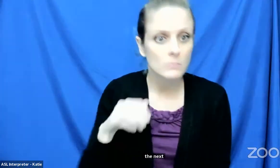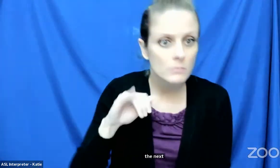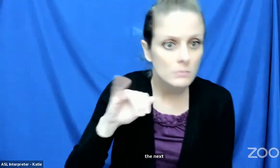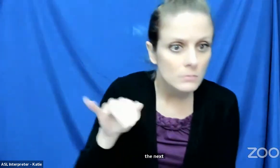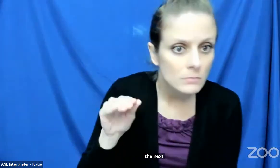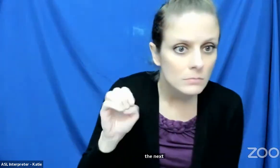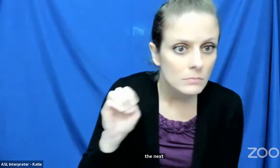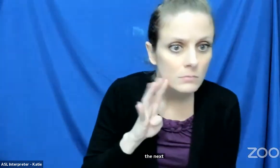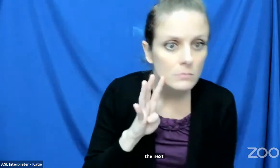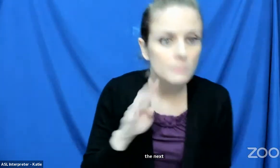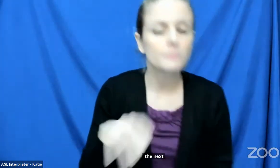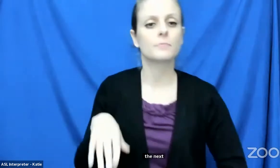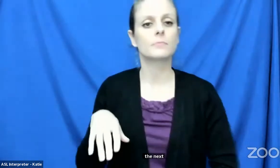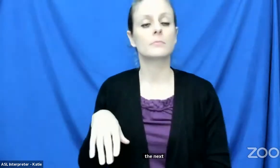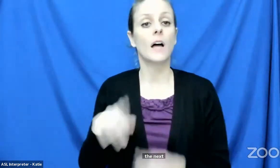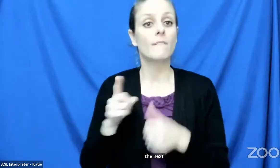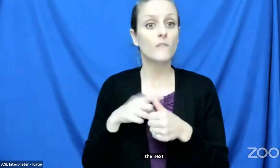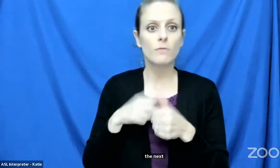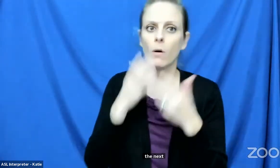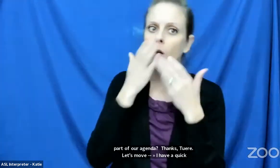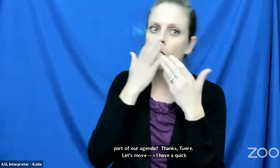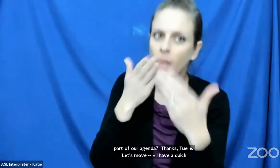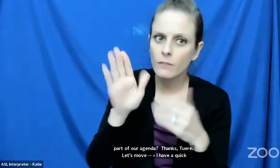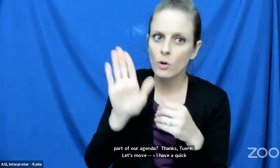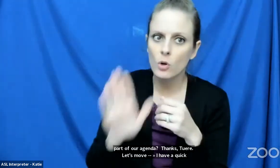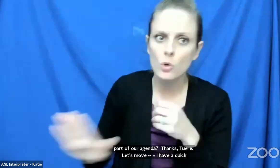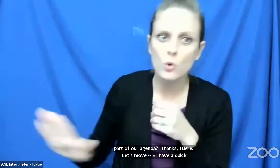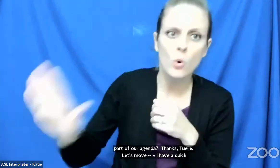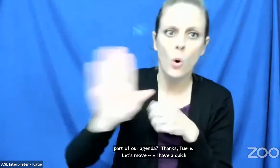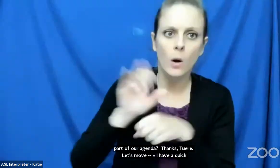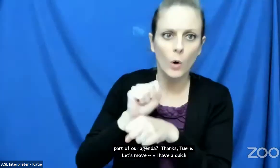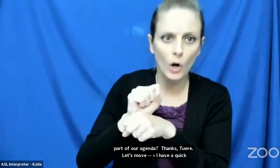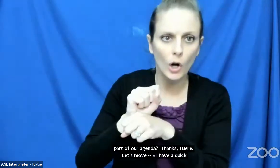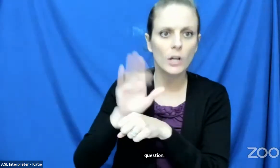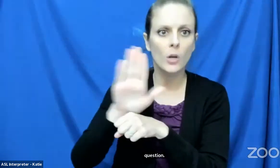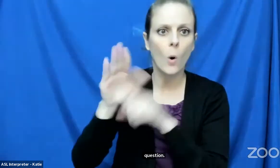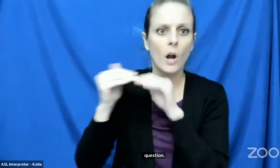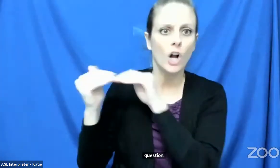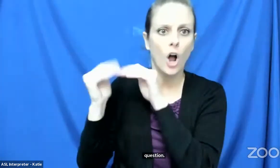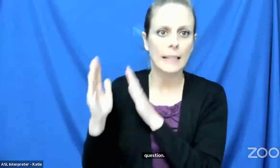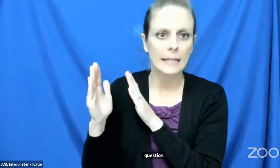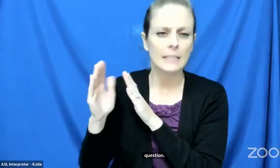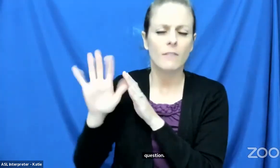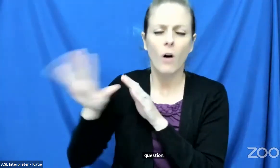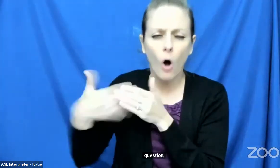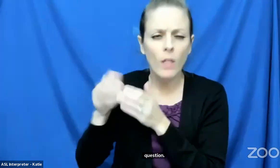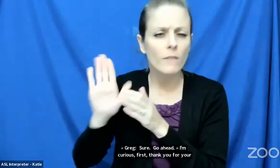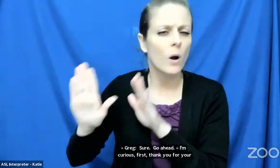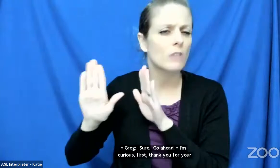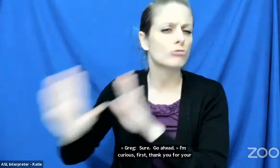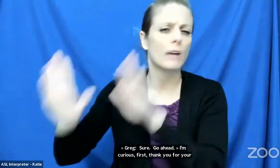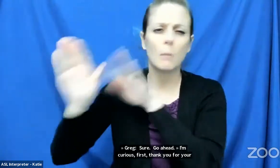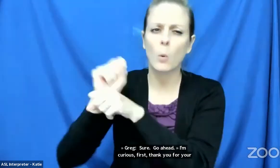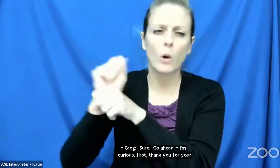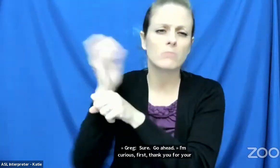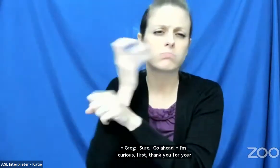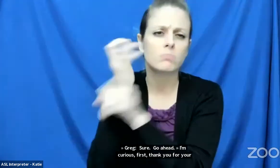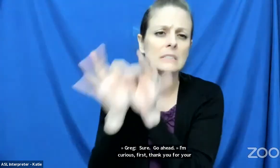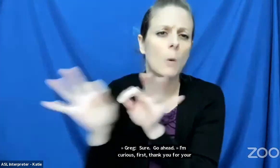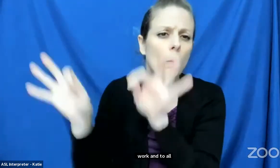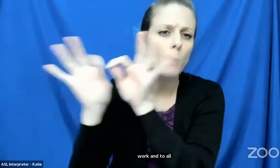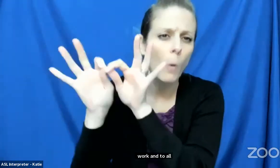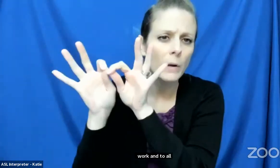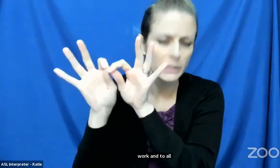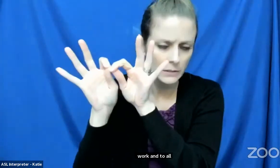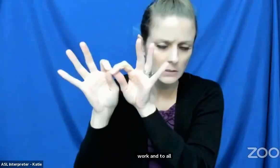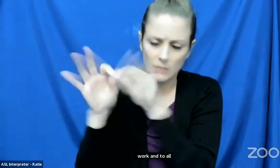curious first of all, thank you for your work and to all of your colleagues for the incredible work you're doing. It's incredibly important and just really, really appreciate